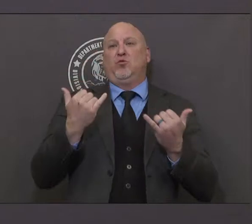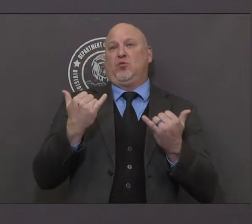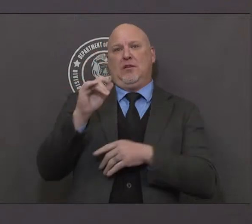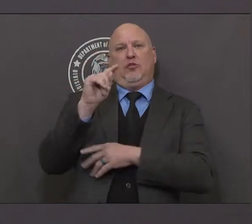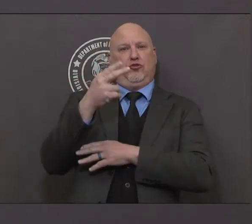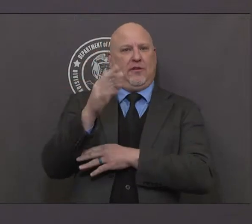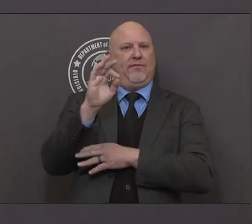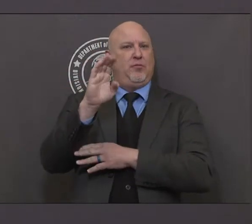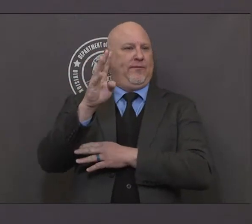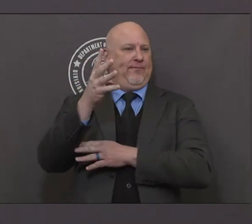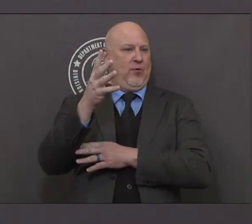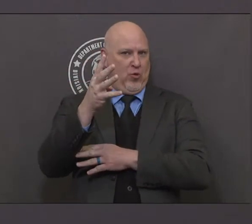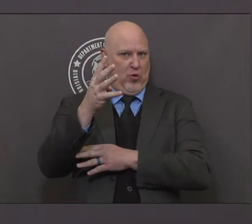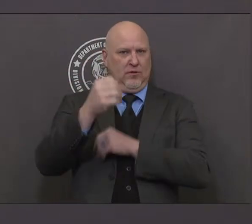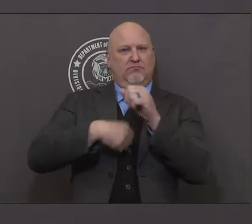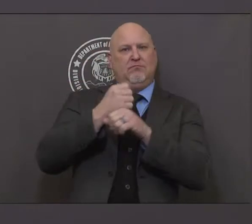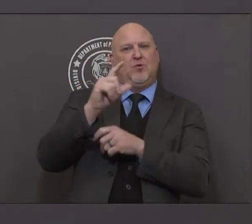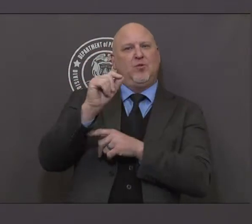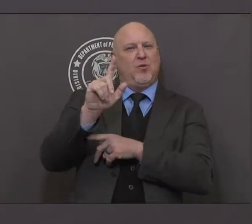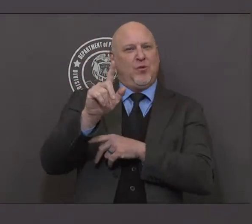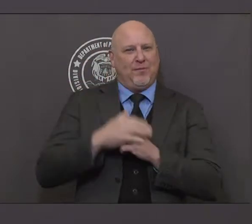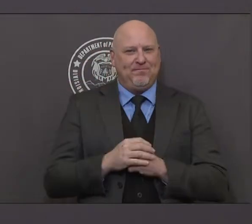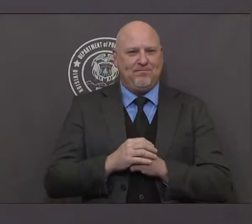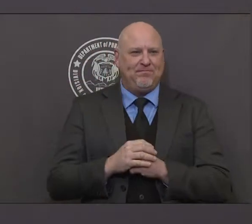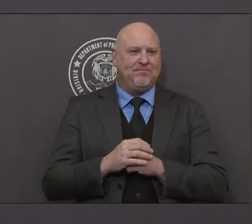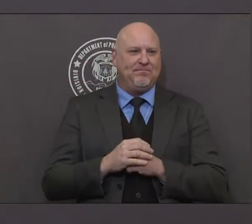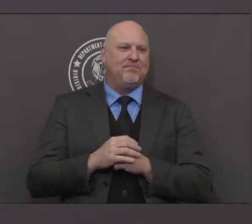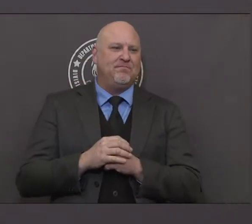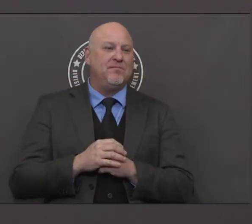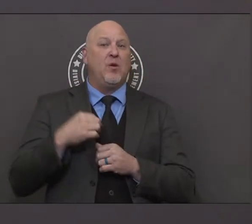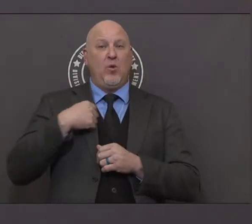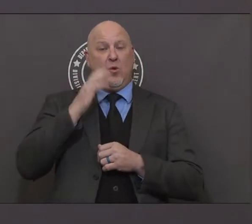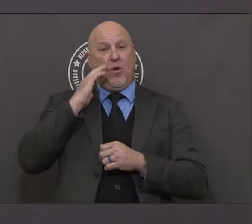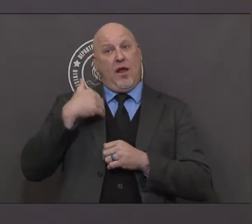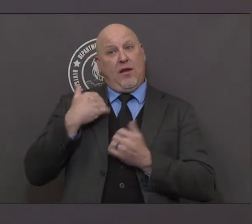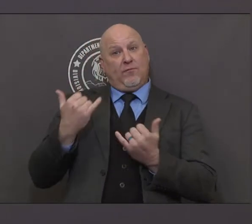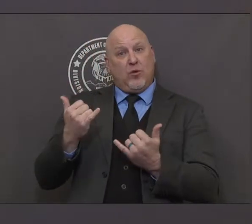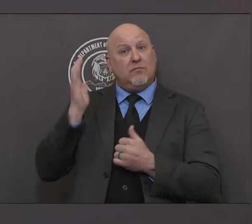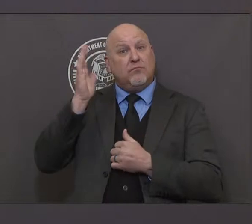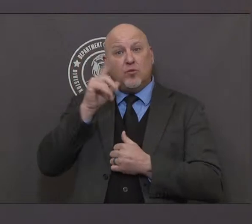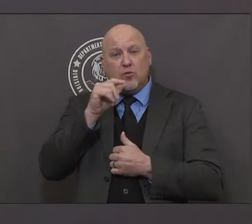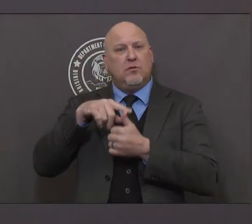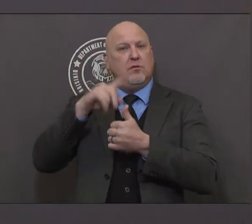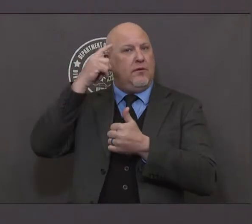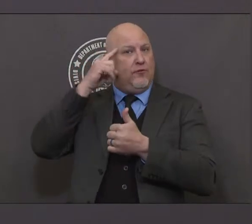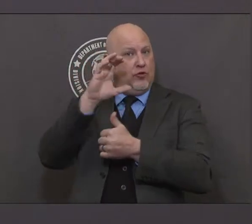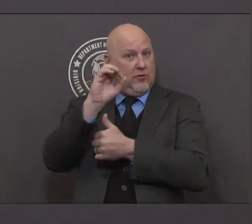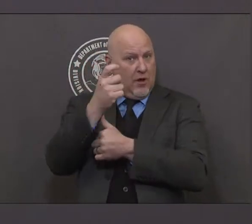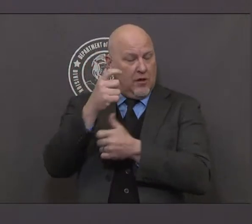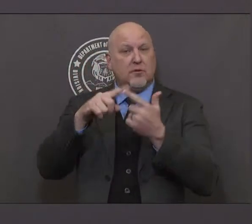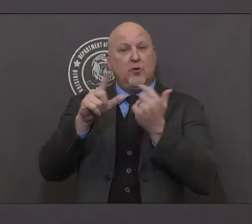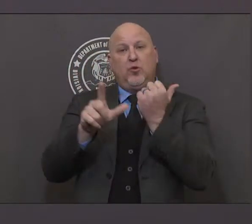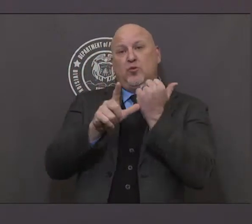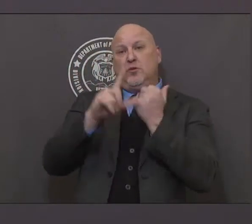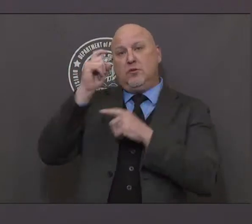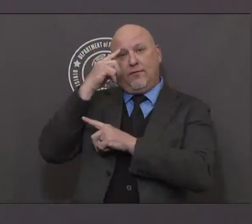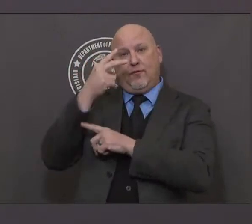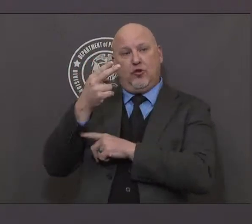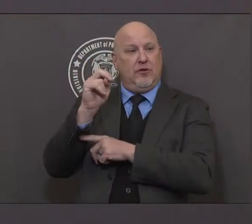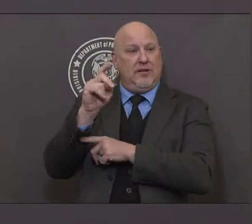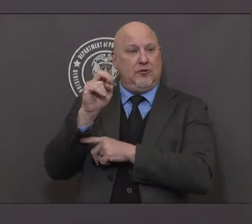our Governor, Spencer Cox, Lieutenant Governor Deidre Henderson, and Dr. Angela Dunn. Governor Cox.